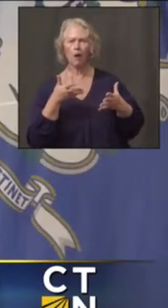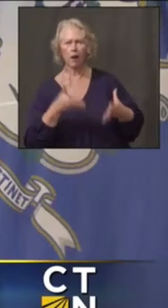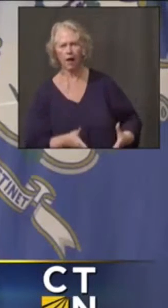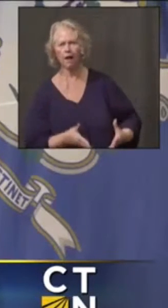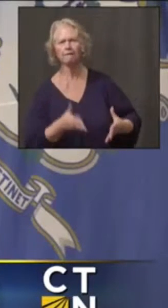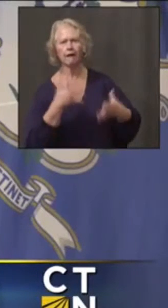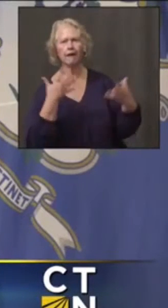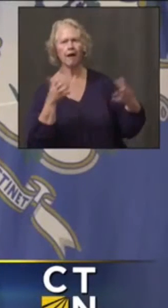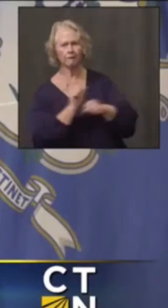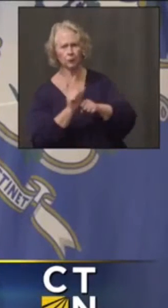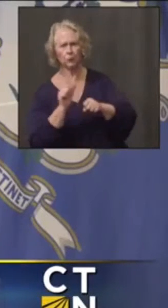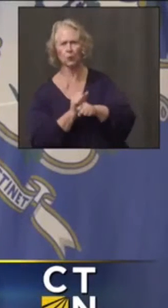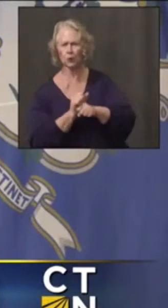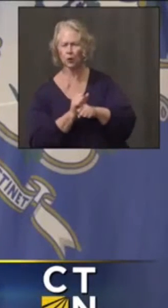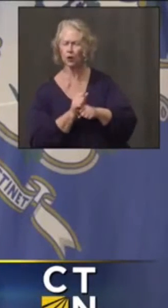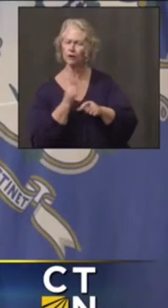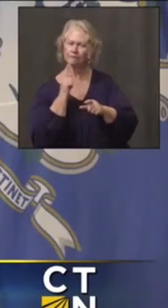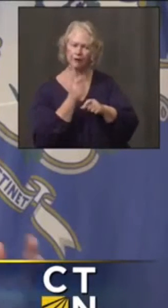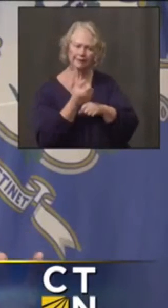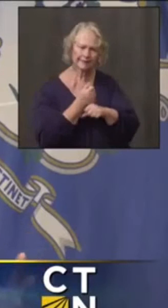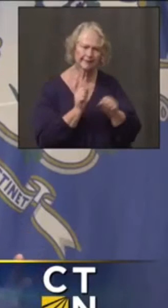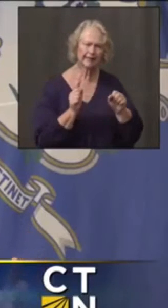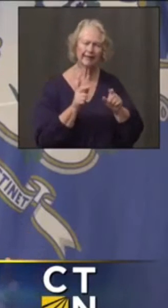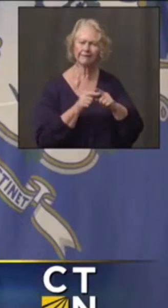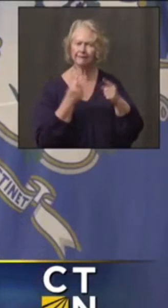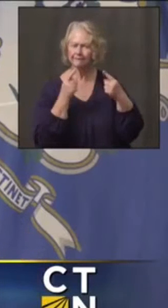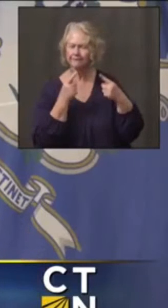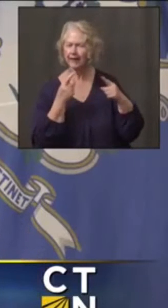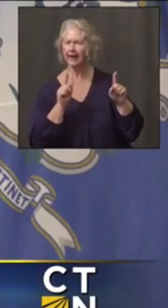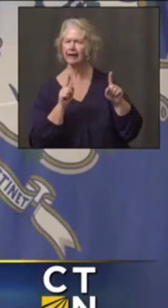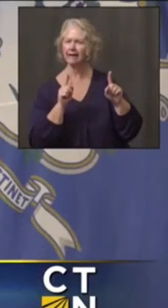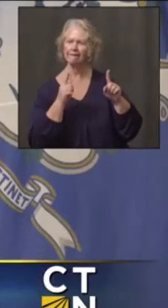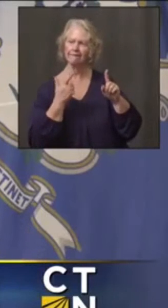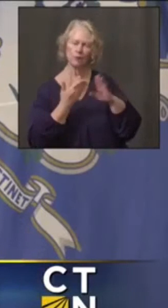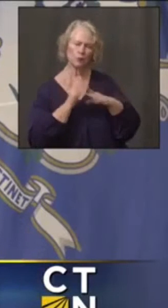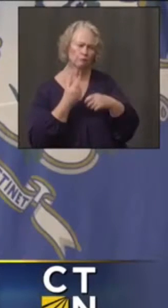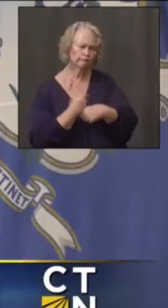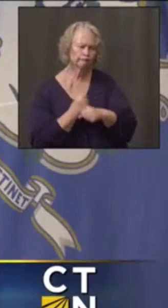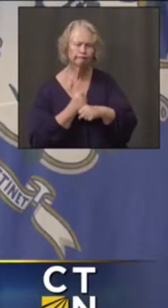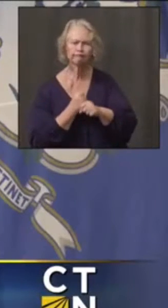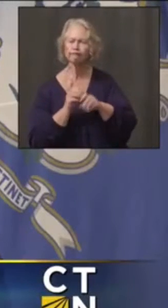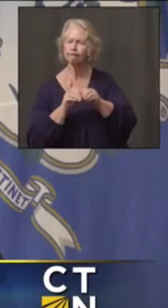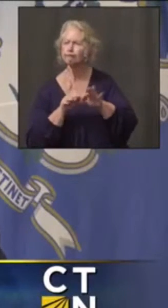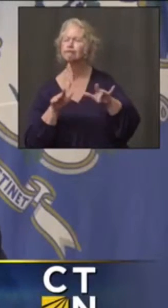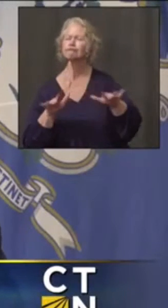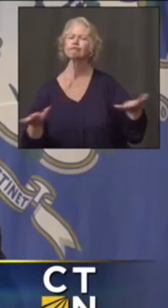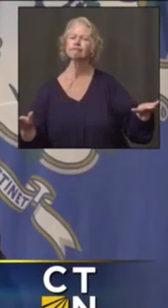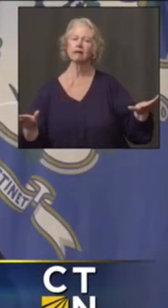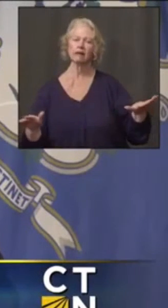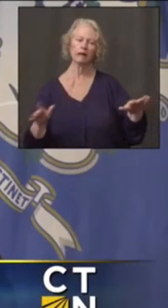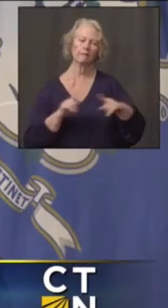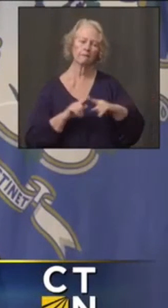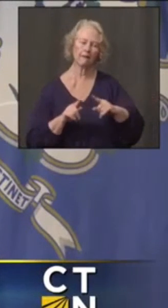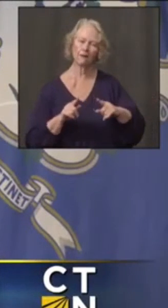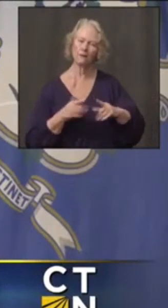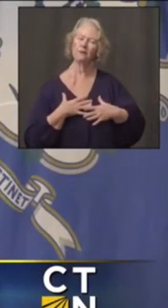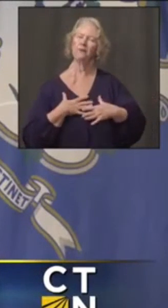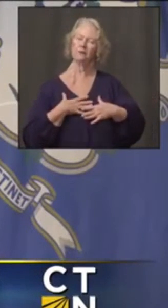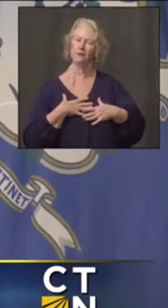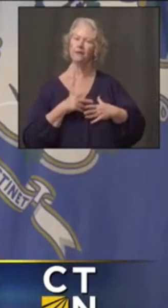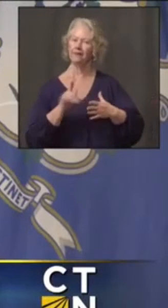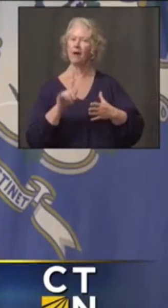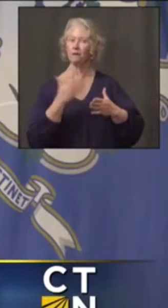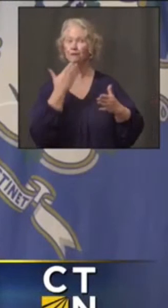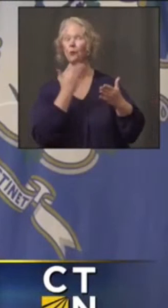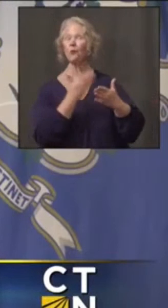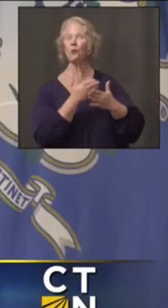in terms of safety, in terms of effectiveness, in terms of getting us out, in terms of getting this vaccine distributed. But boy, it was a very good news what